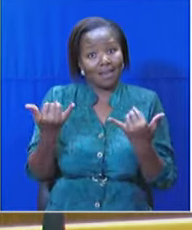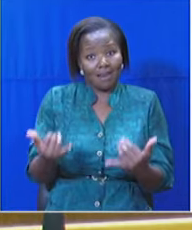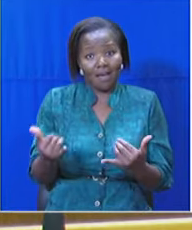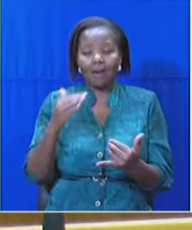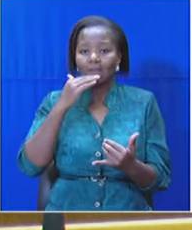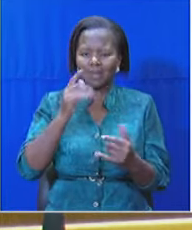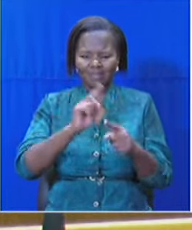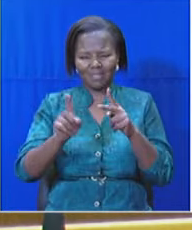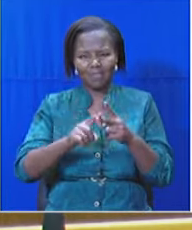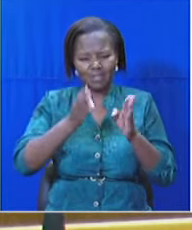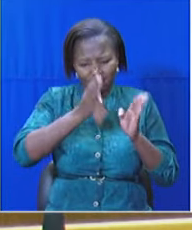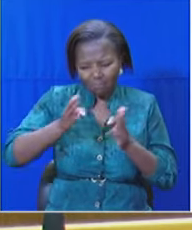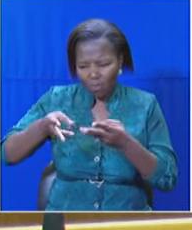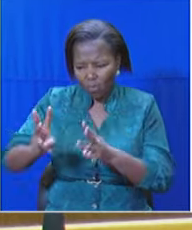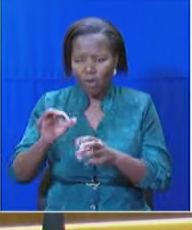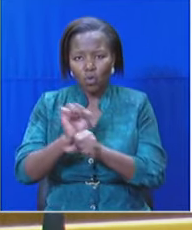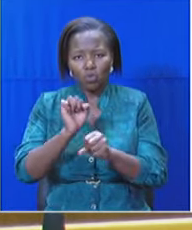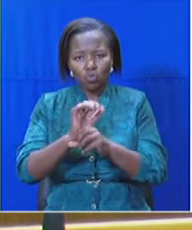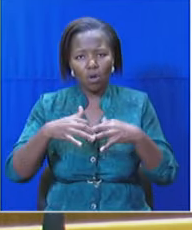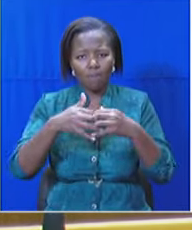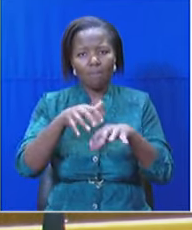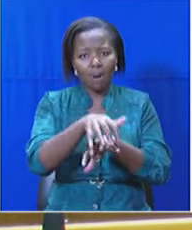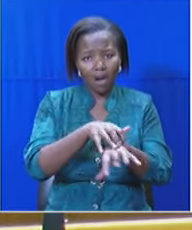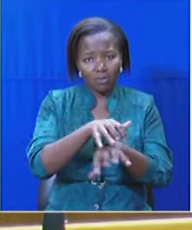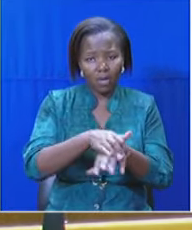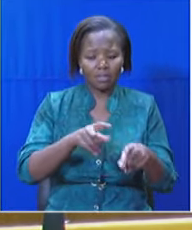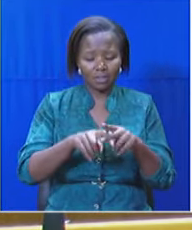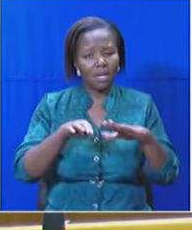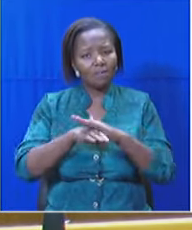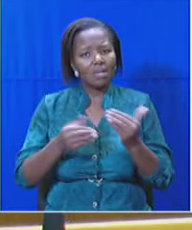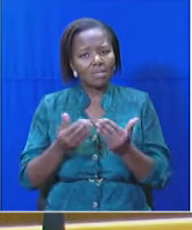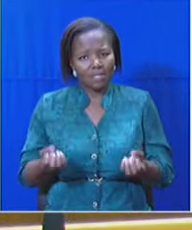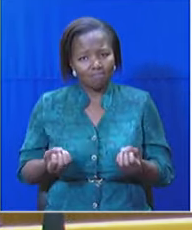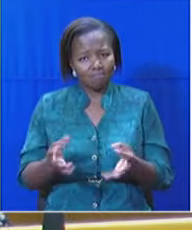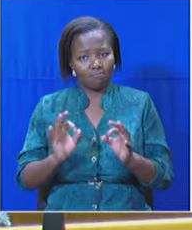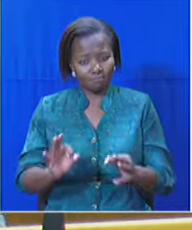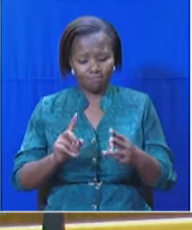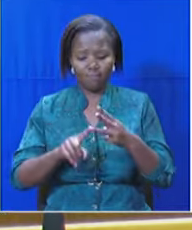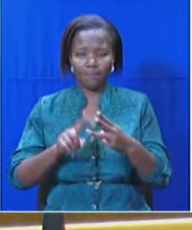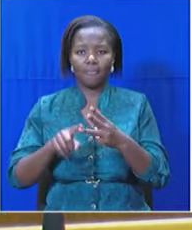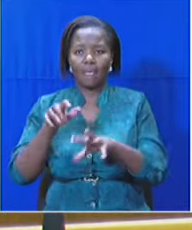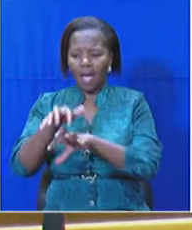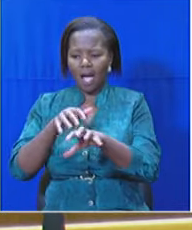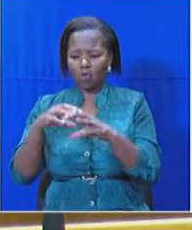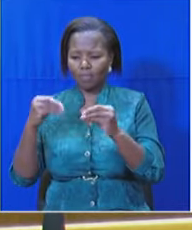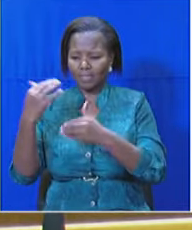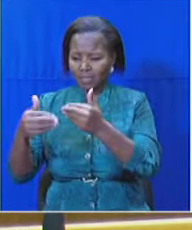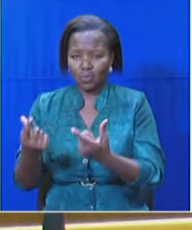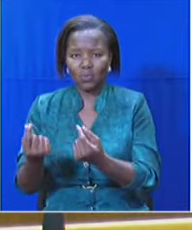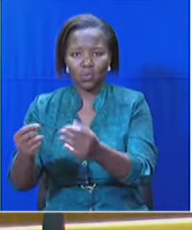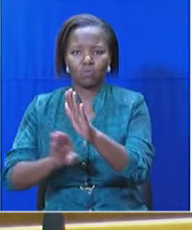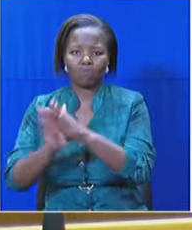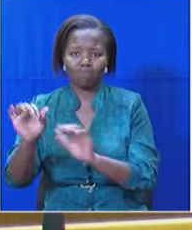job creation in agriculture, provision of basic services, and development of agro-processing. The Comprehensive